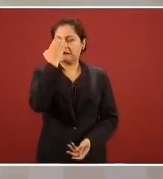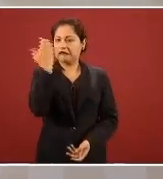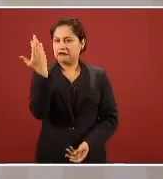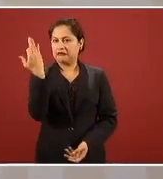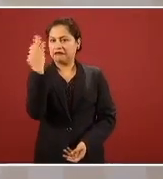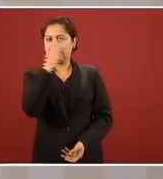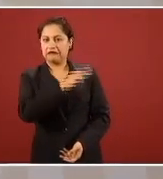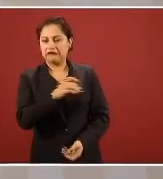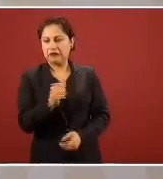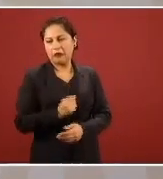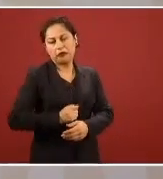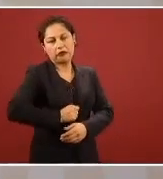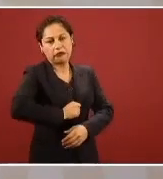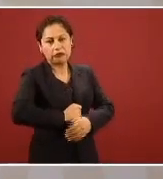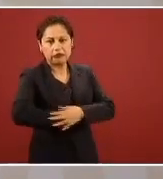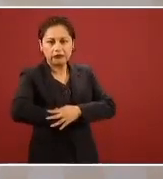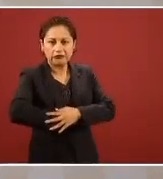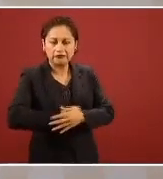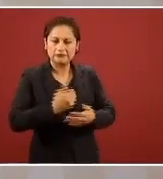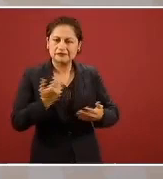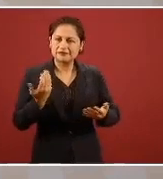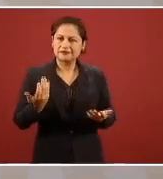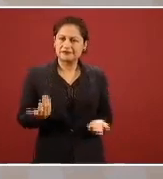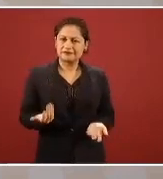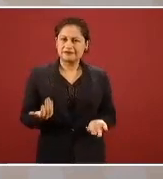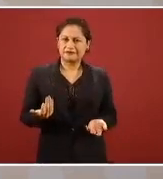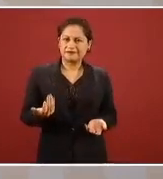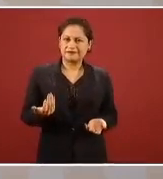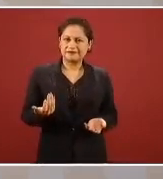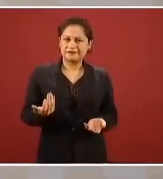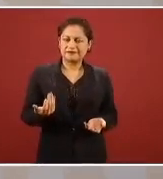Influyentismo. Influentialism.